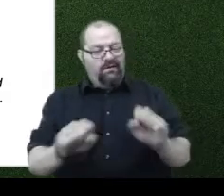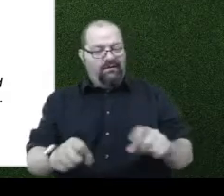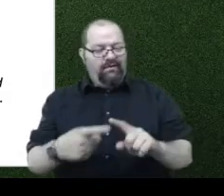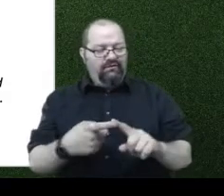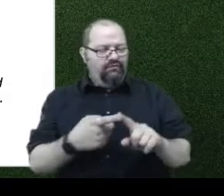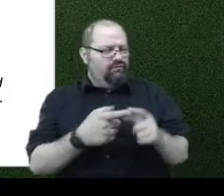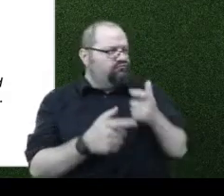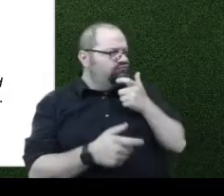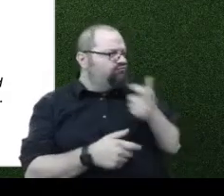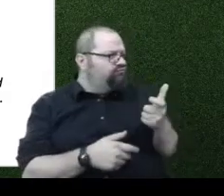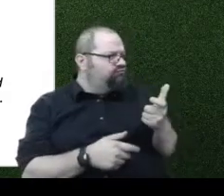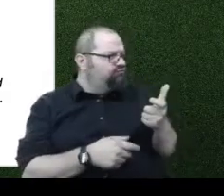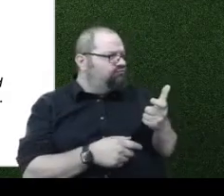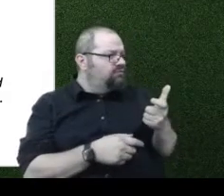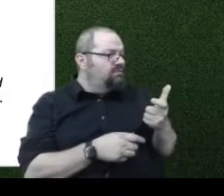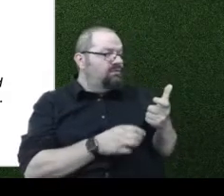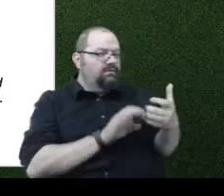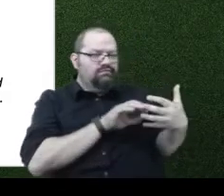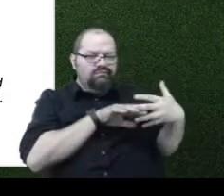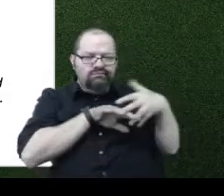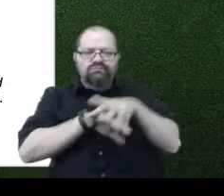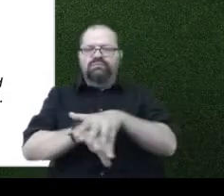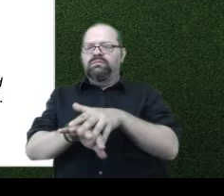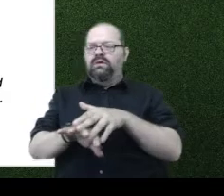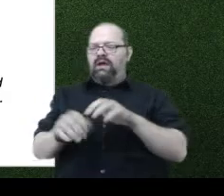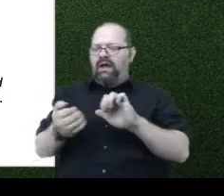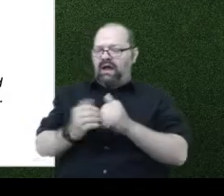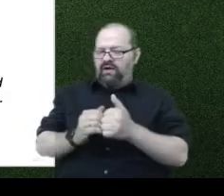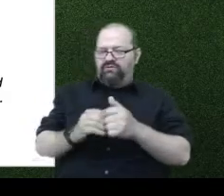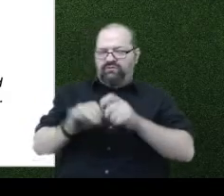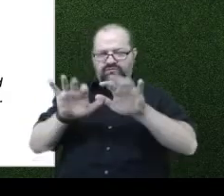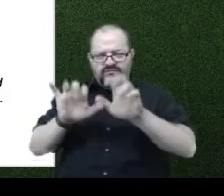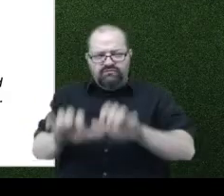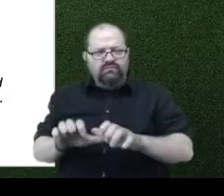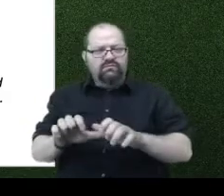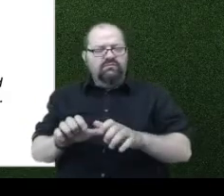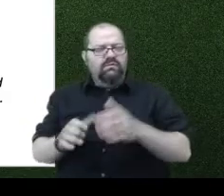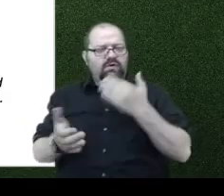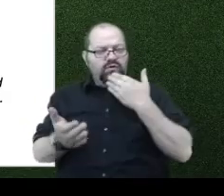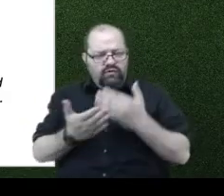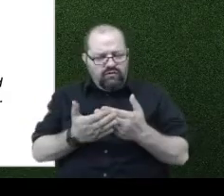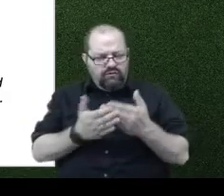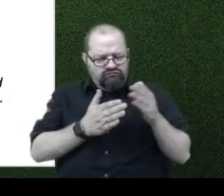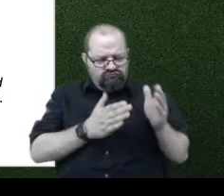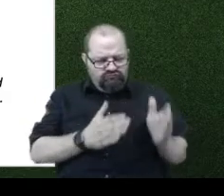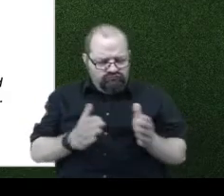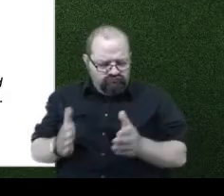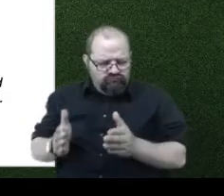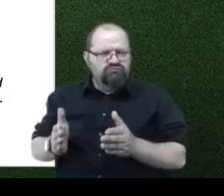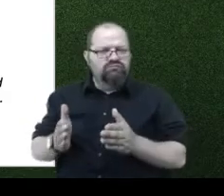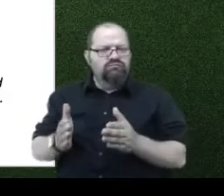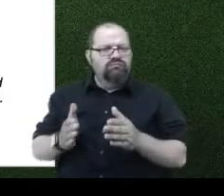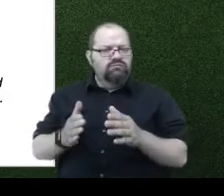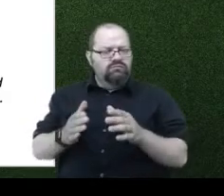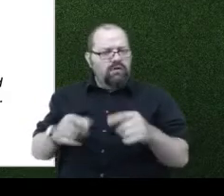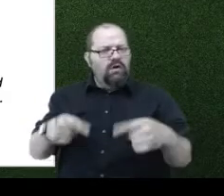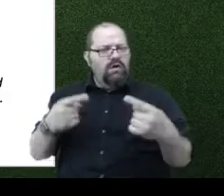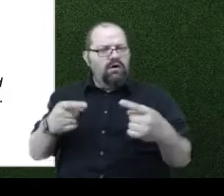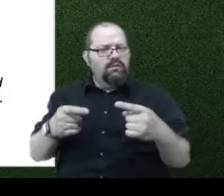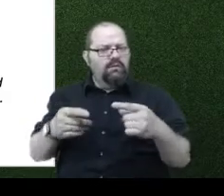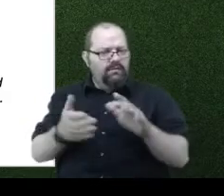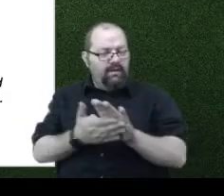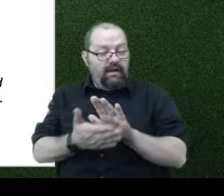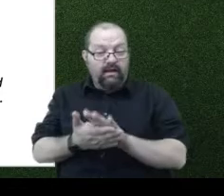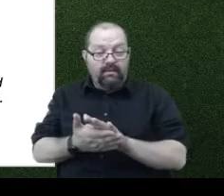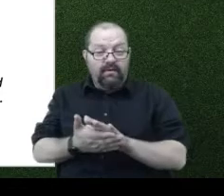you're studying to write a coherent, organized argument. Now, hopefully by the end of this video, you'll realize that writing isn't